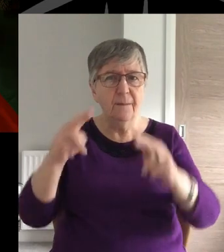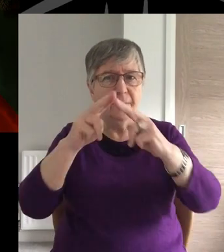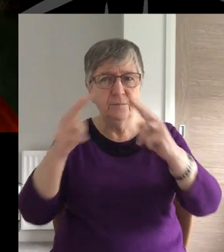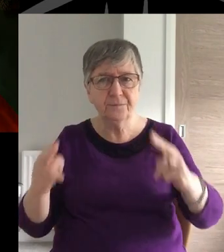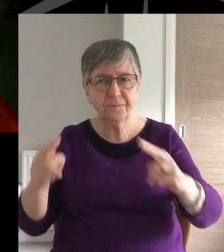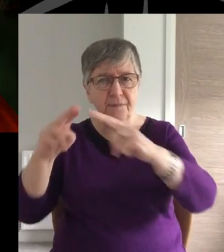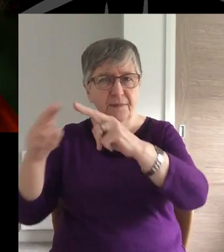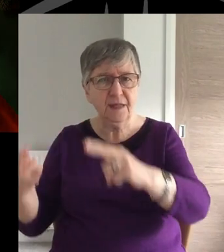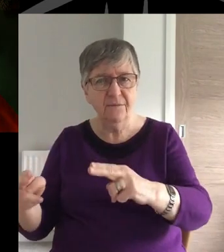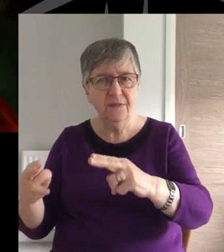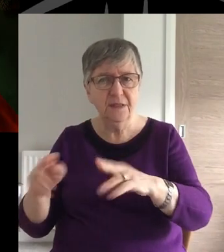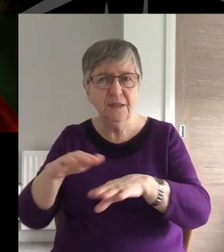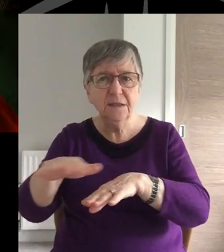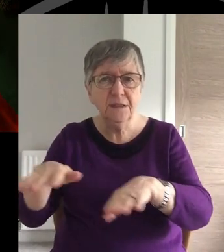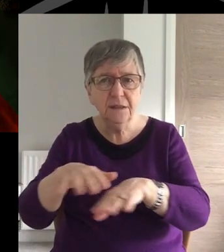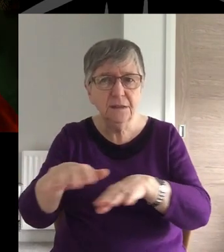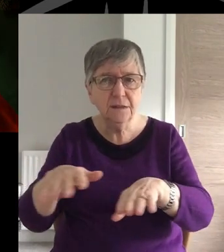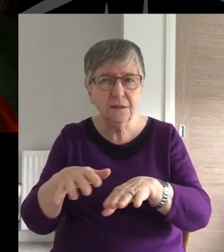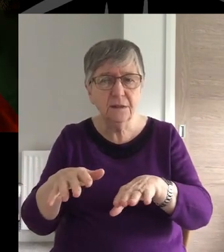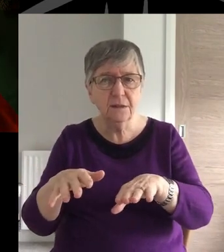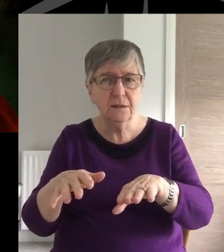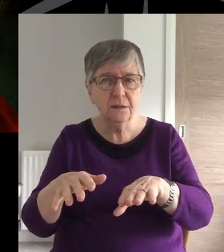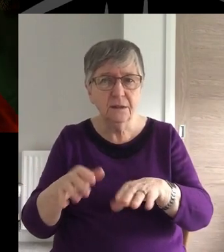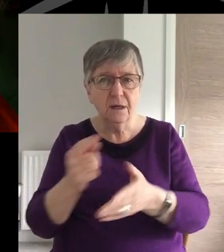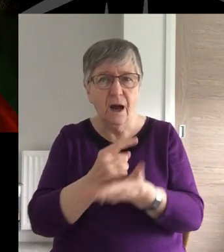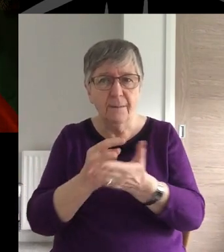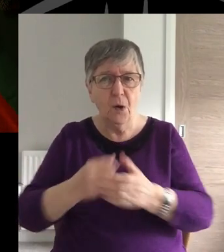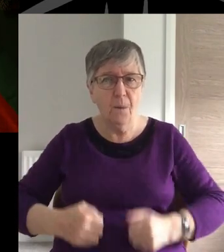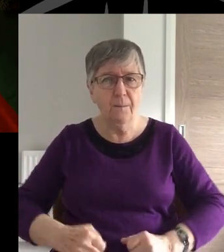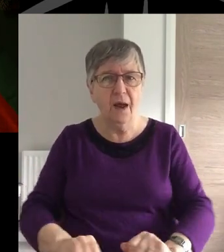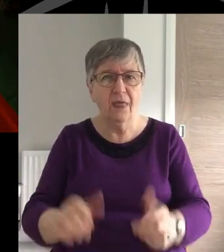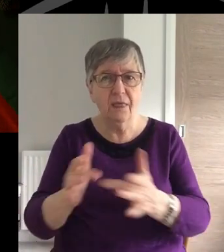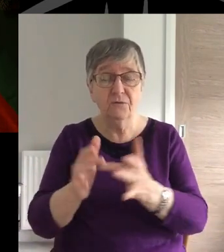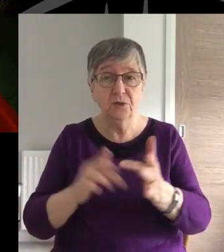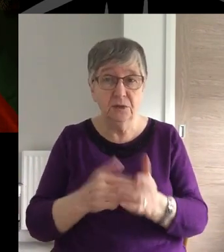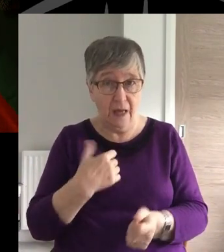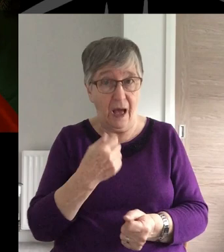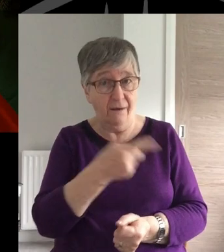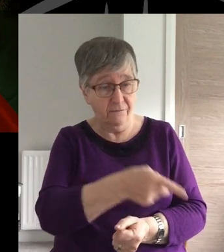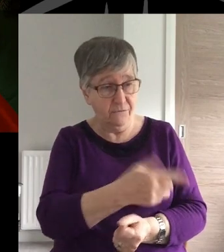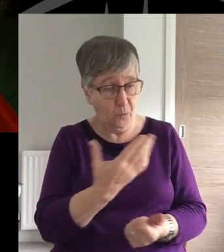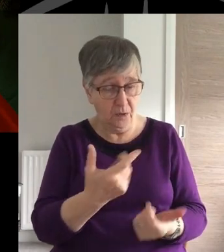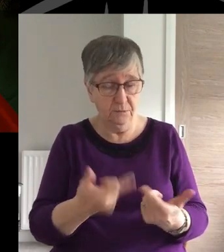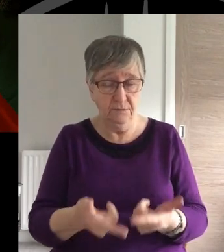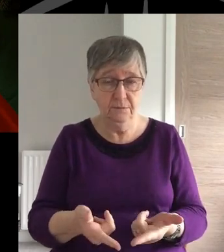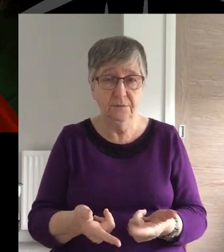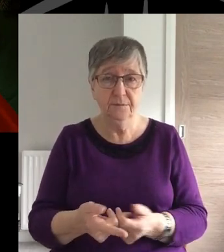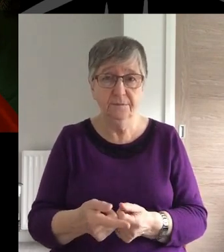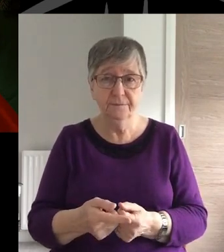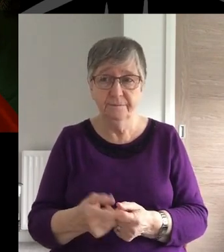some nativity scenes coming. I'm going to get one here that I can put together.